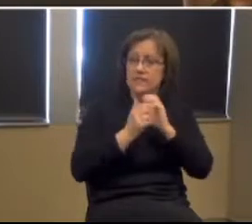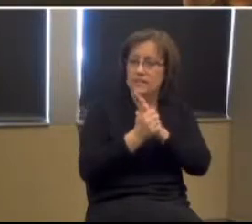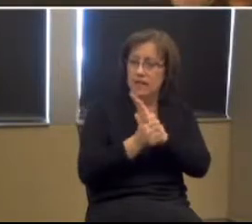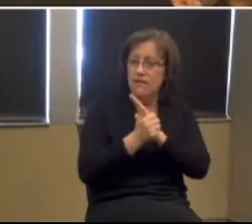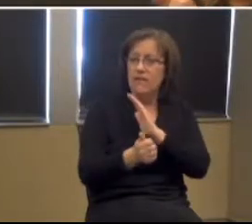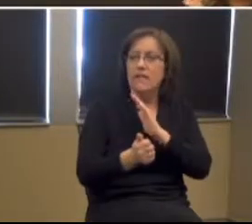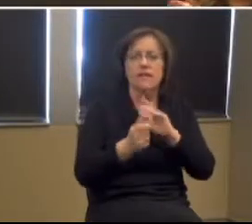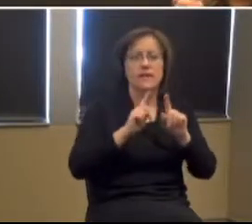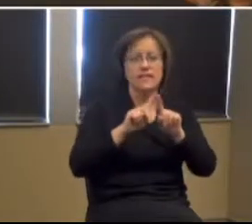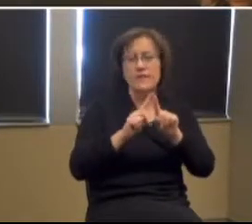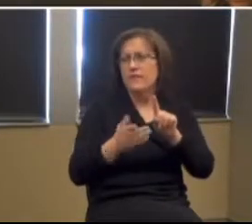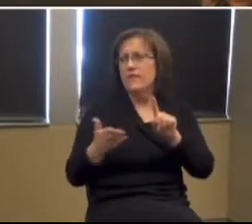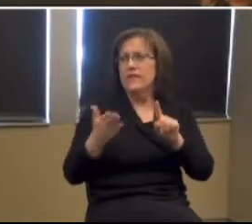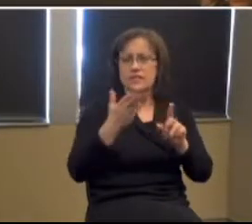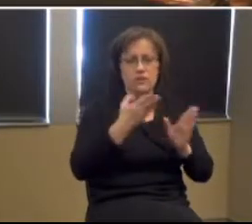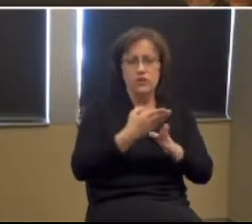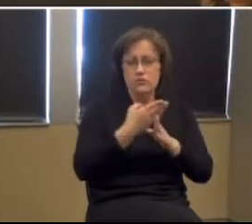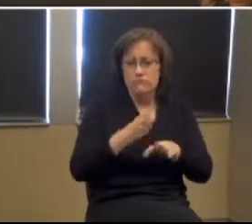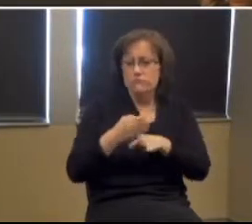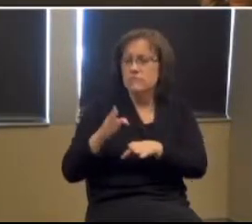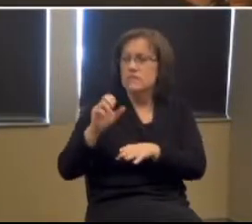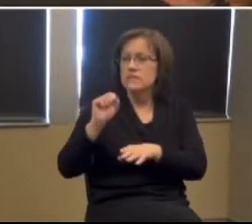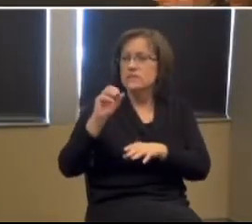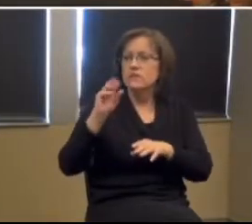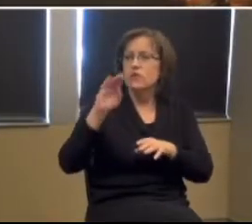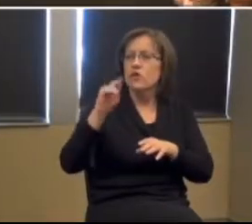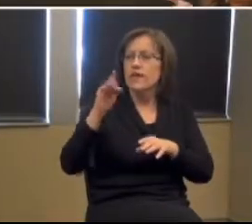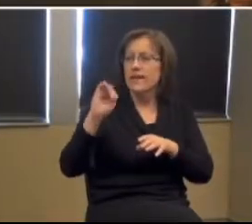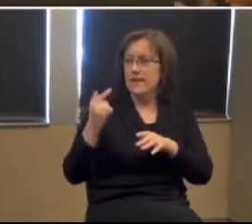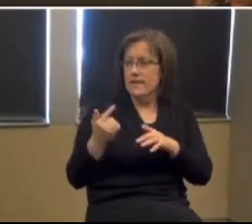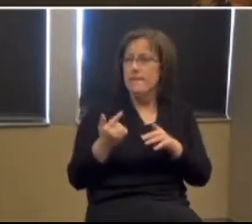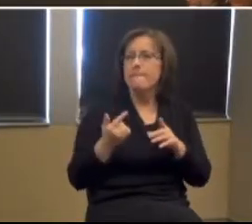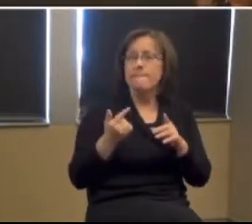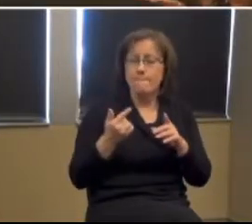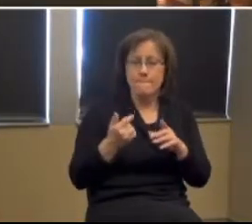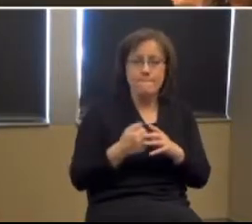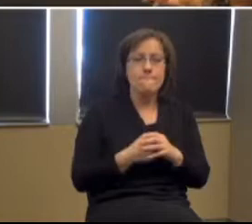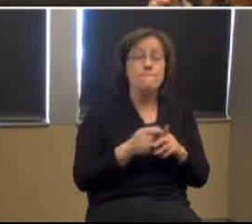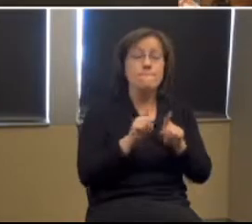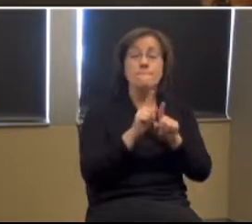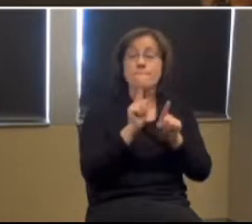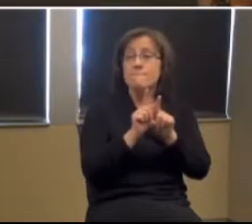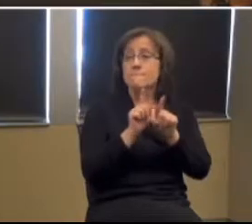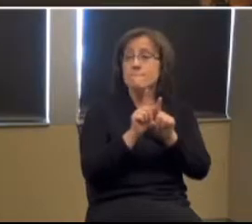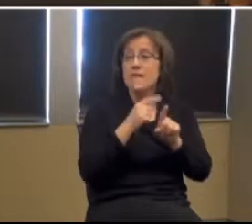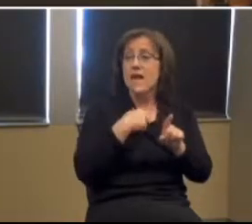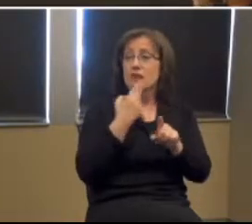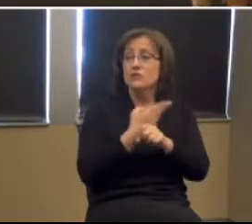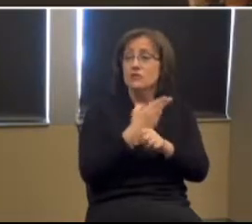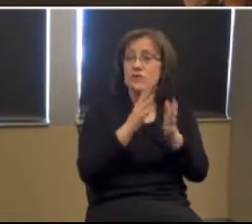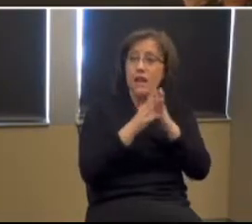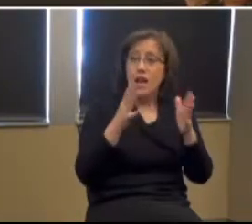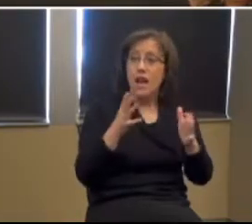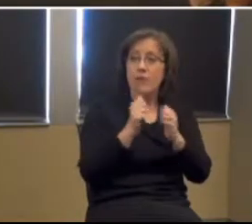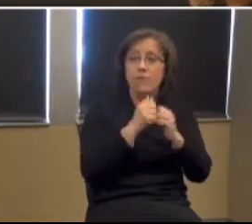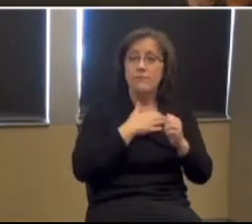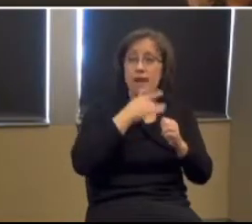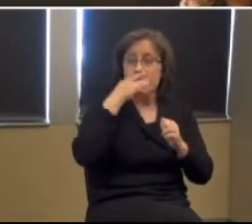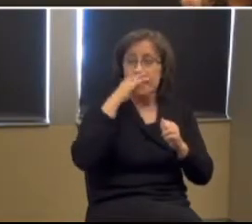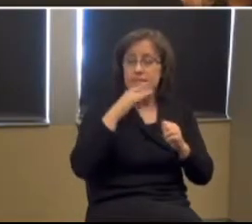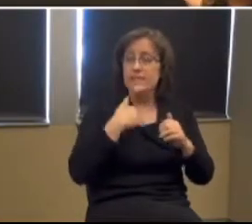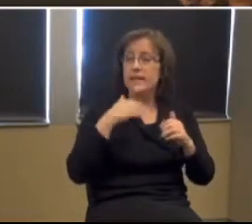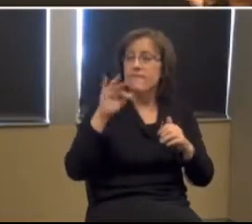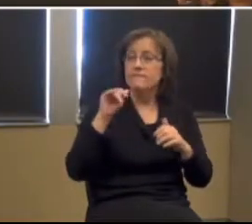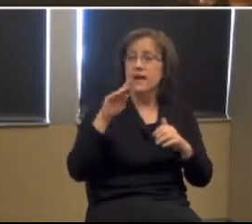of sorting for these. This is also something I used a lot with my kids with fine motor problems, pick things up